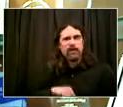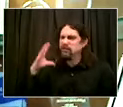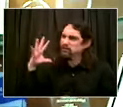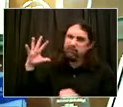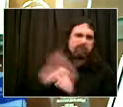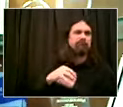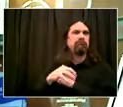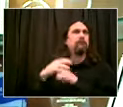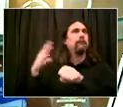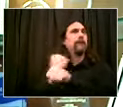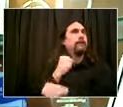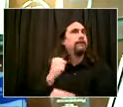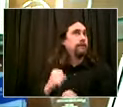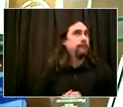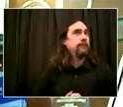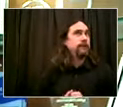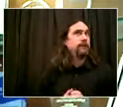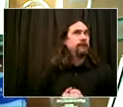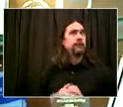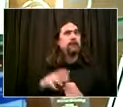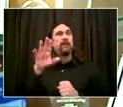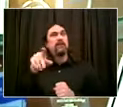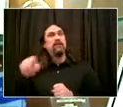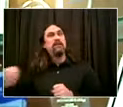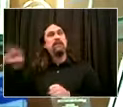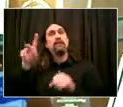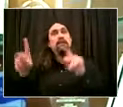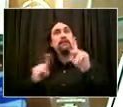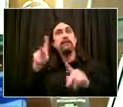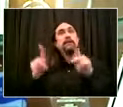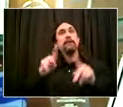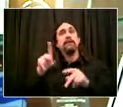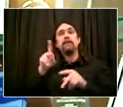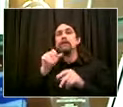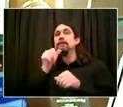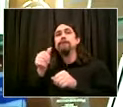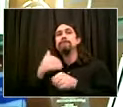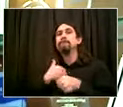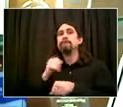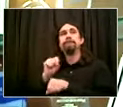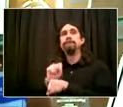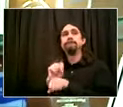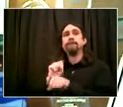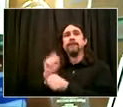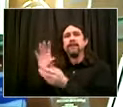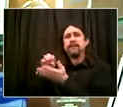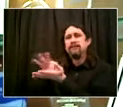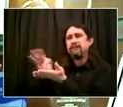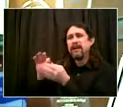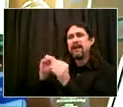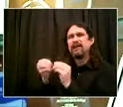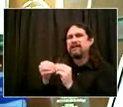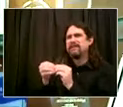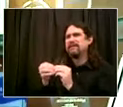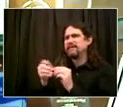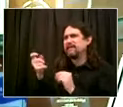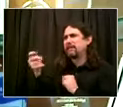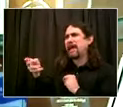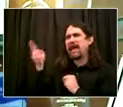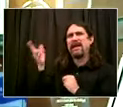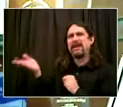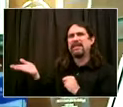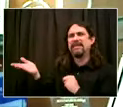happy that these are not going to just be any jobs, but good jobs that are going to ensure that Southeast Queens and other communities around